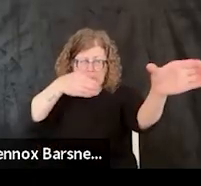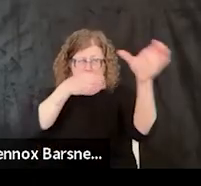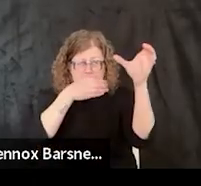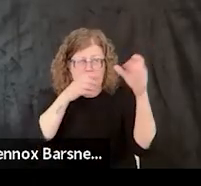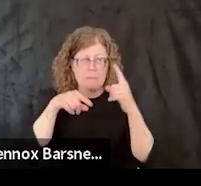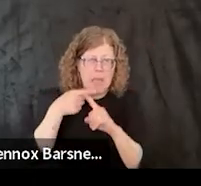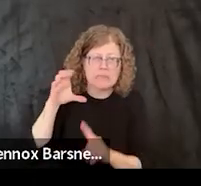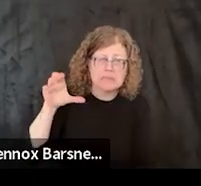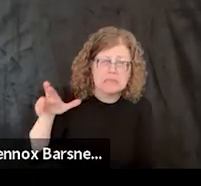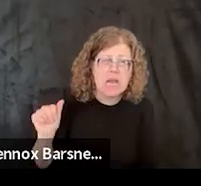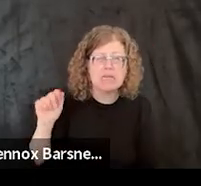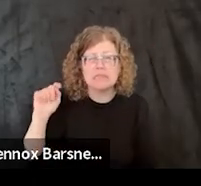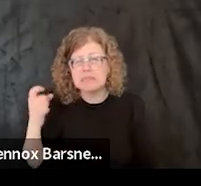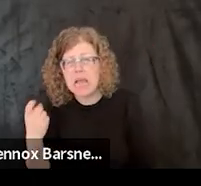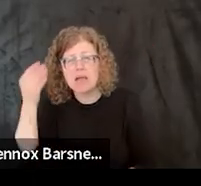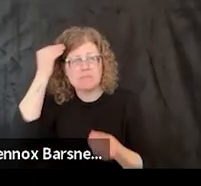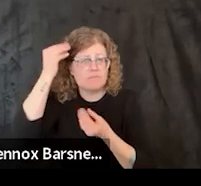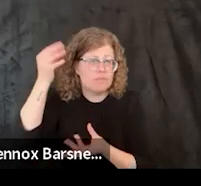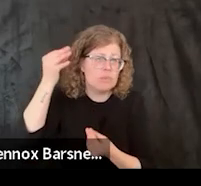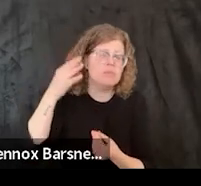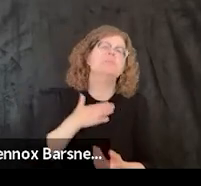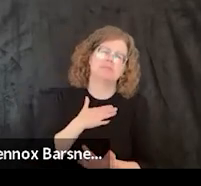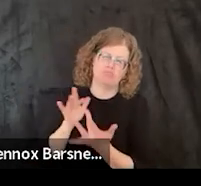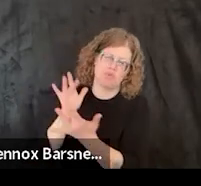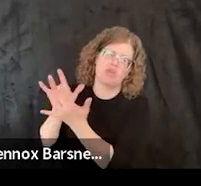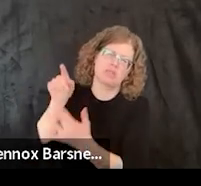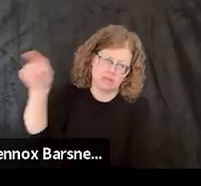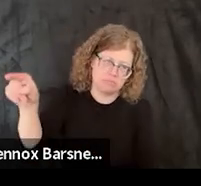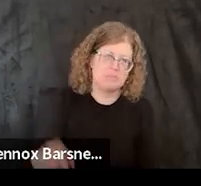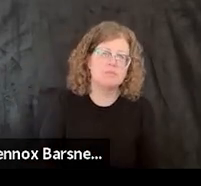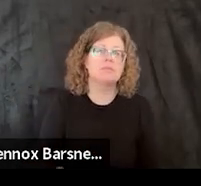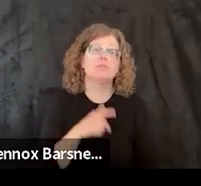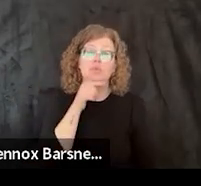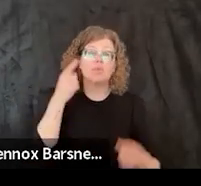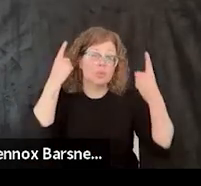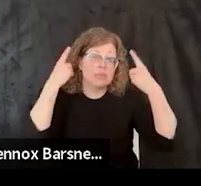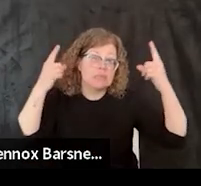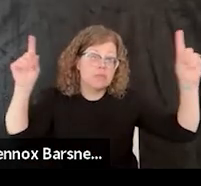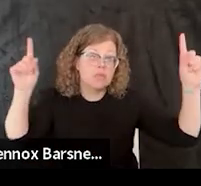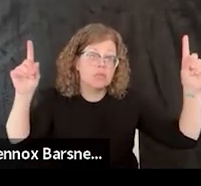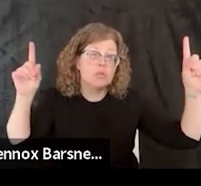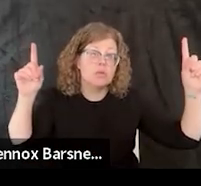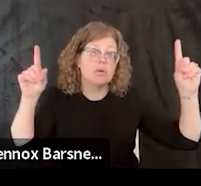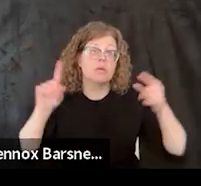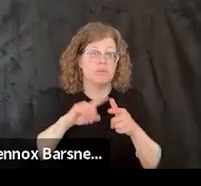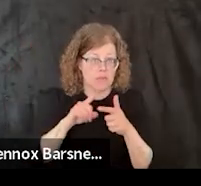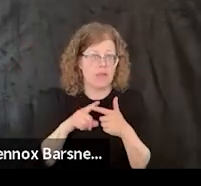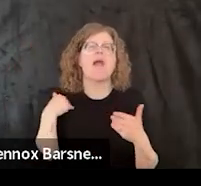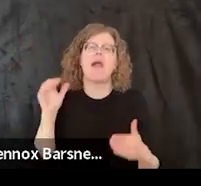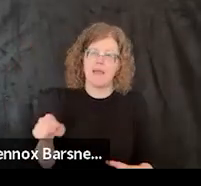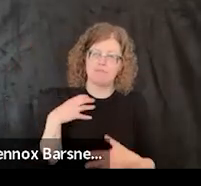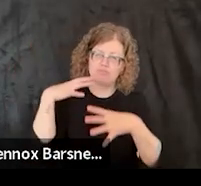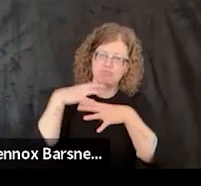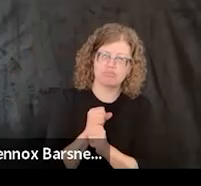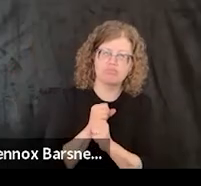each year. Successful grantees will be required to complete a brief final report to share an update on their